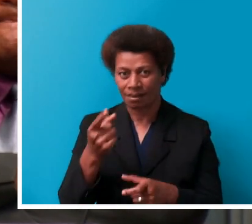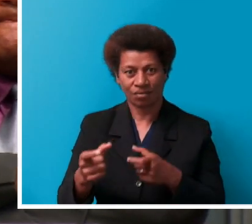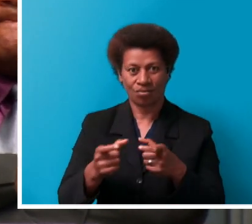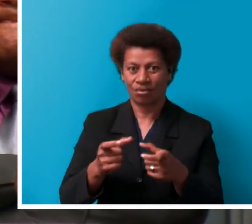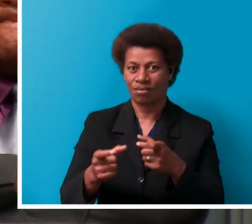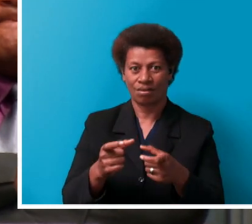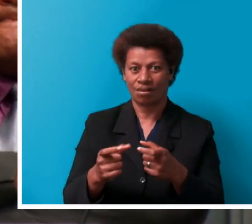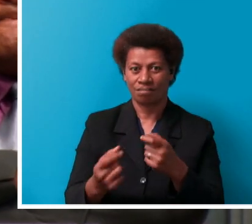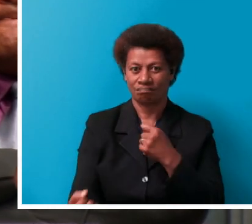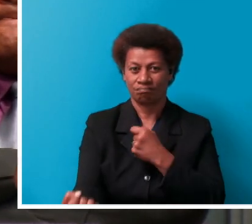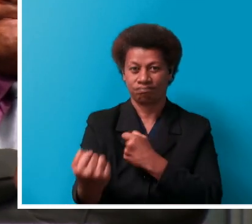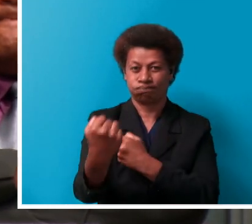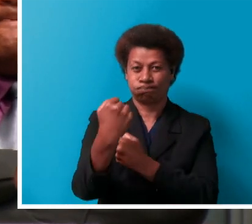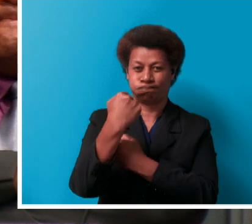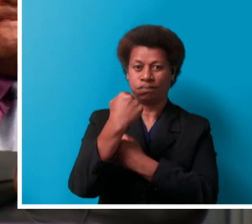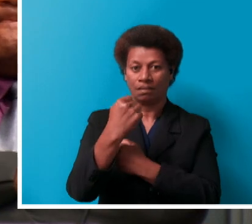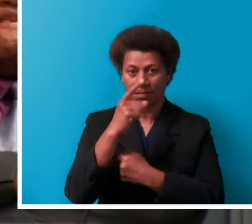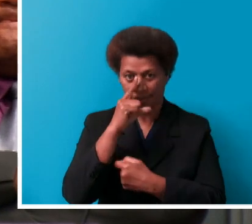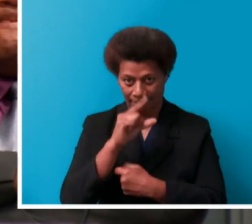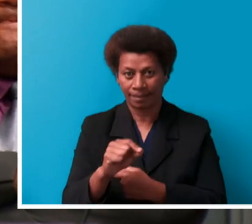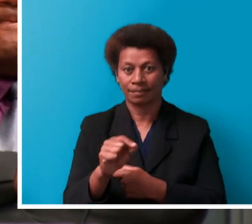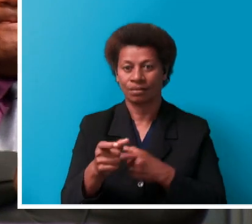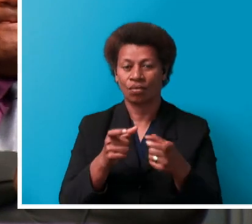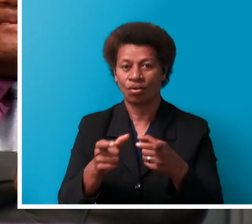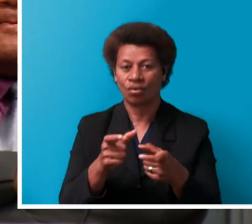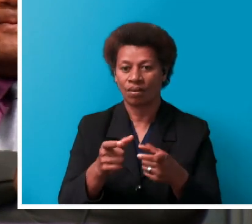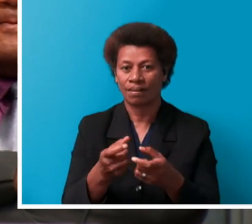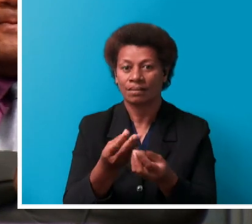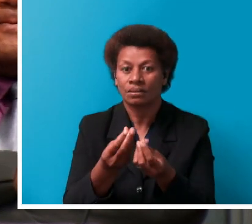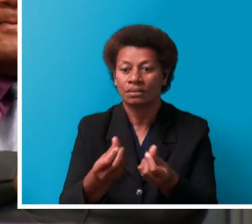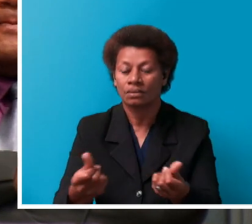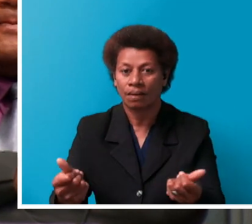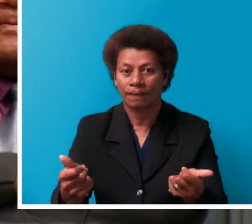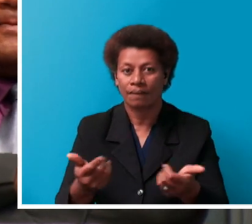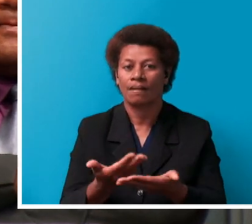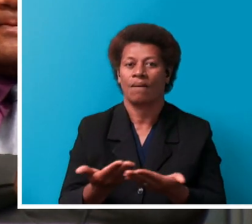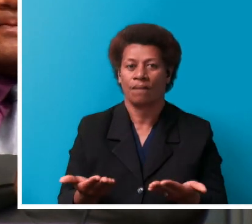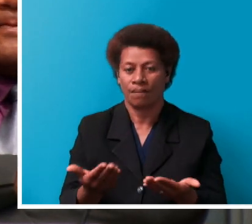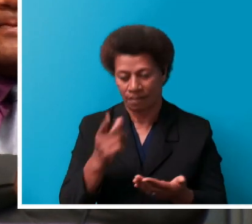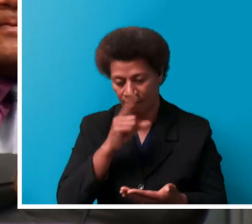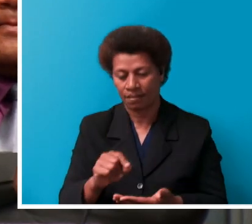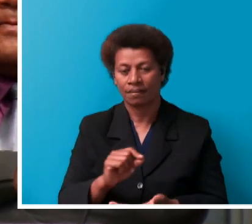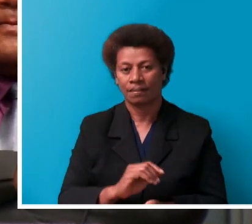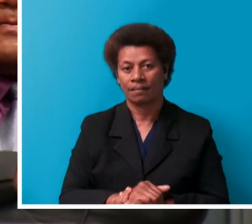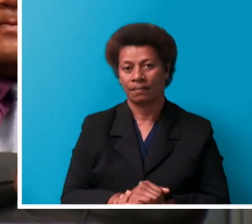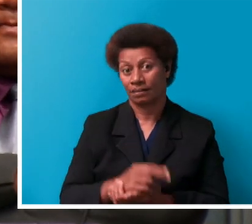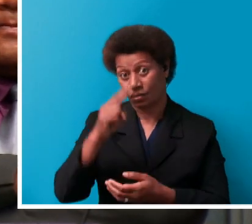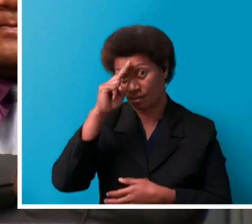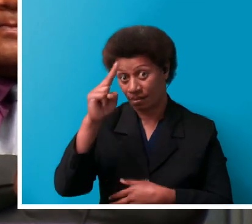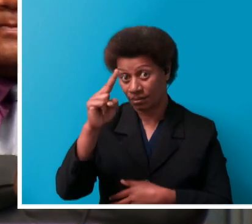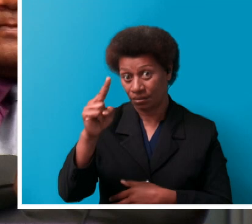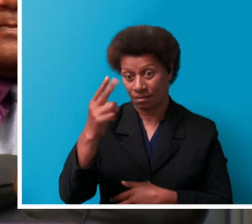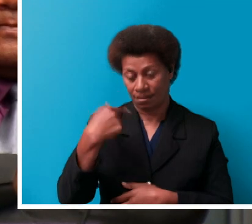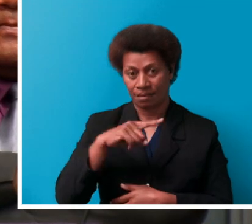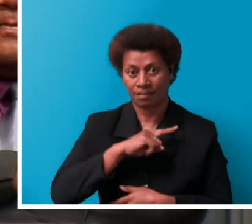way, but we can certainly control our response to them. And as a nation, we must